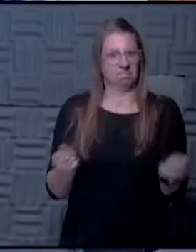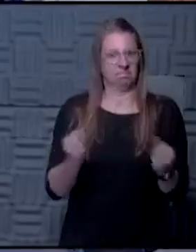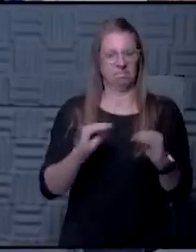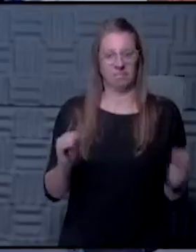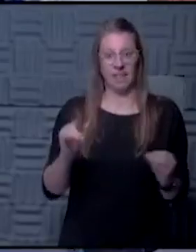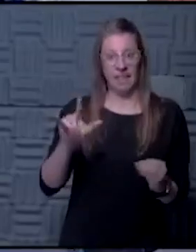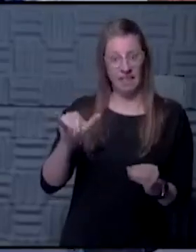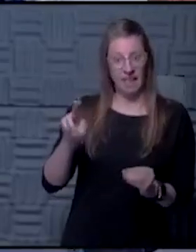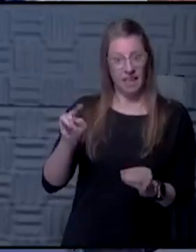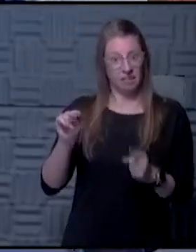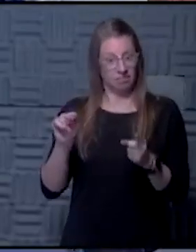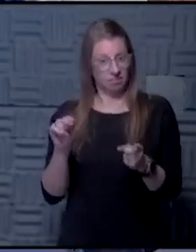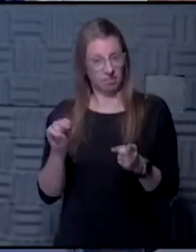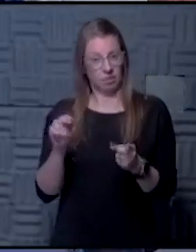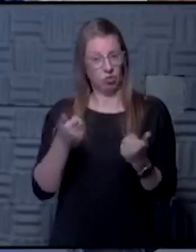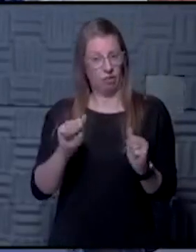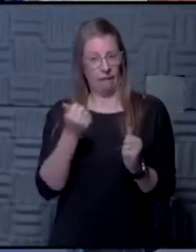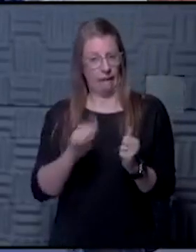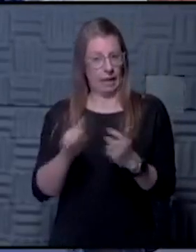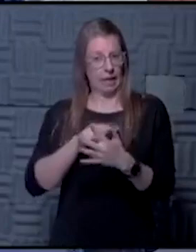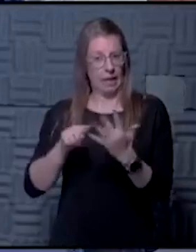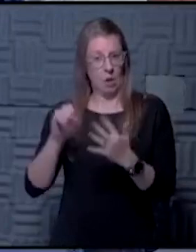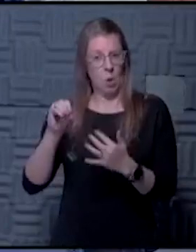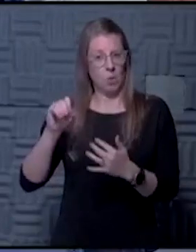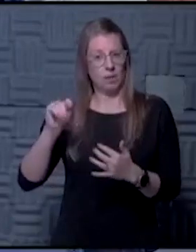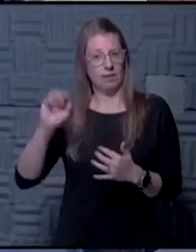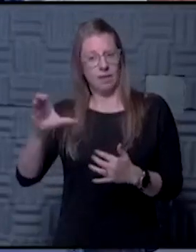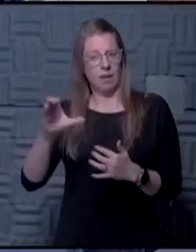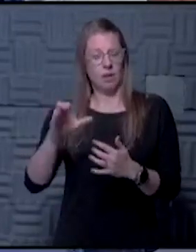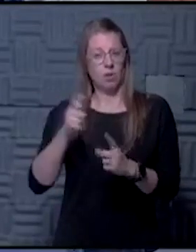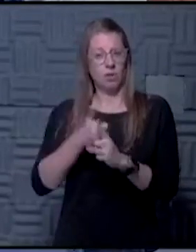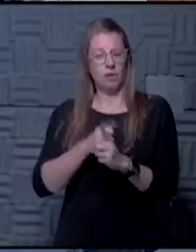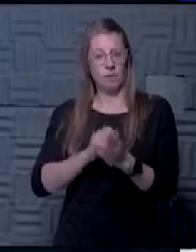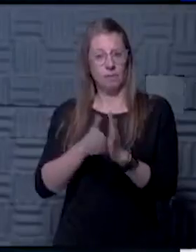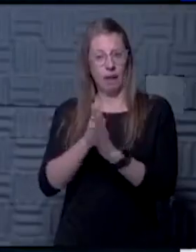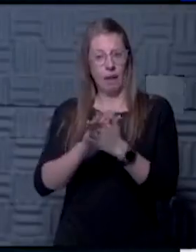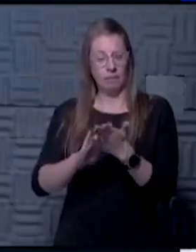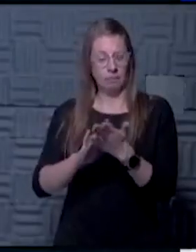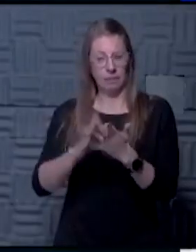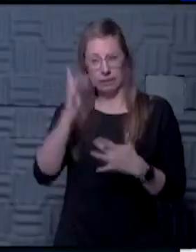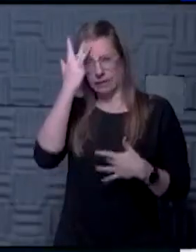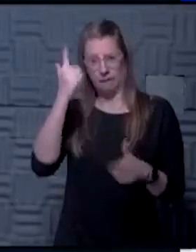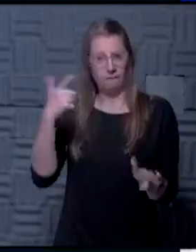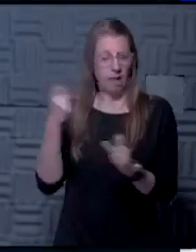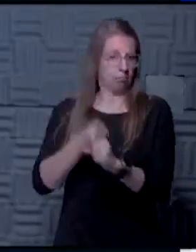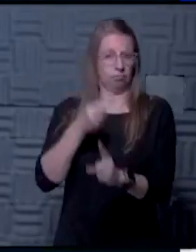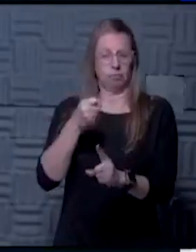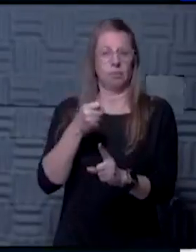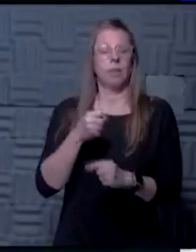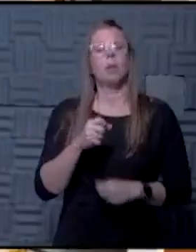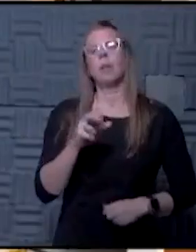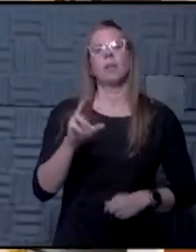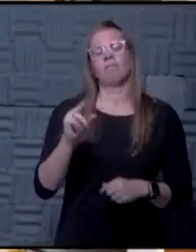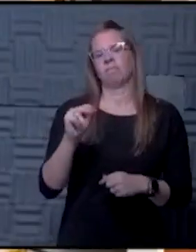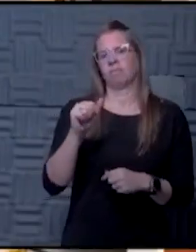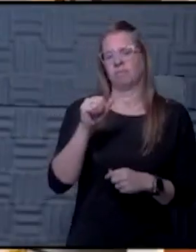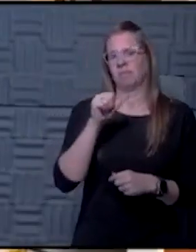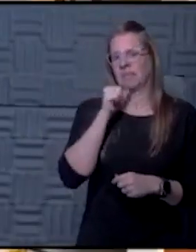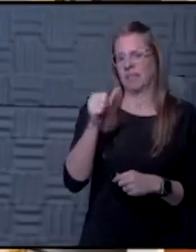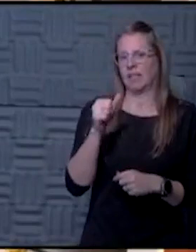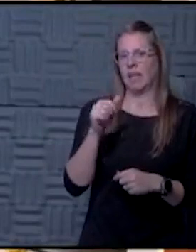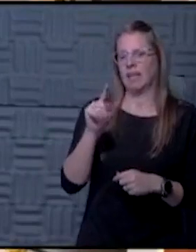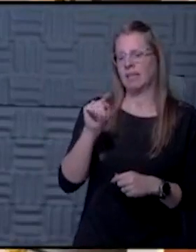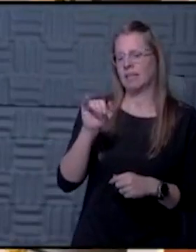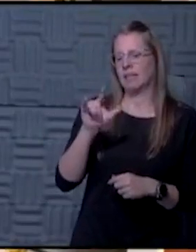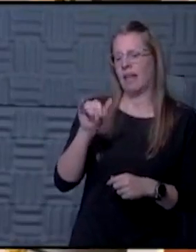any of those things? You got sick pretty fast, though. It probably didn't work as well. No, I really didn't. Took a little bit of